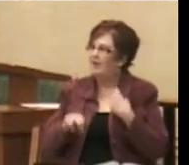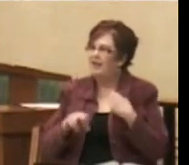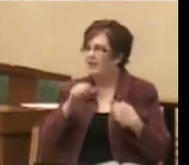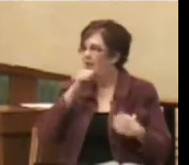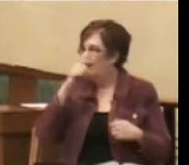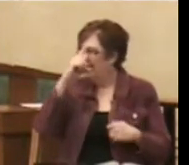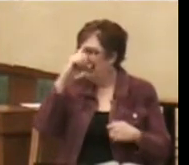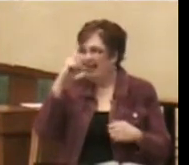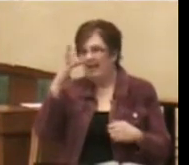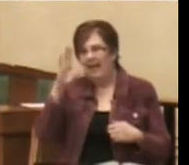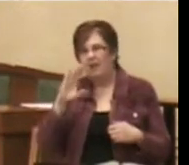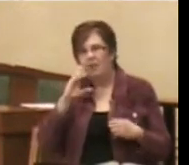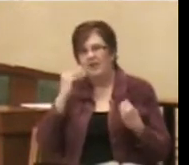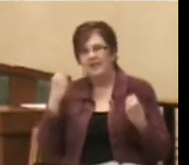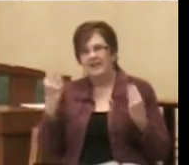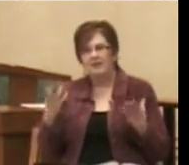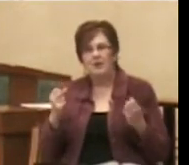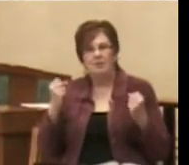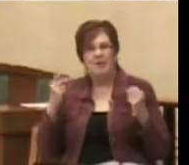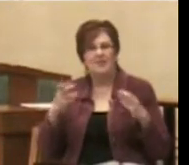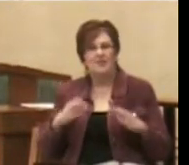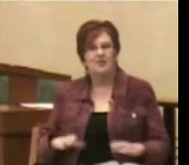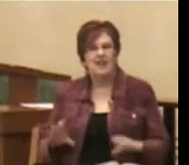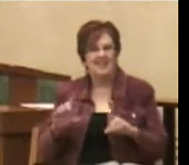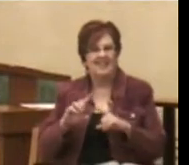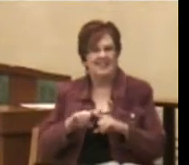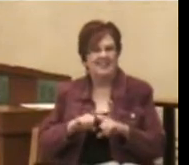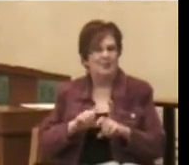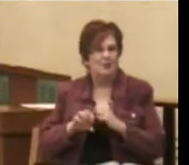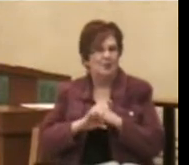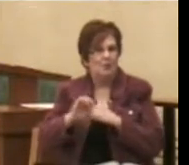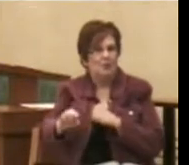God is going to give you many chances at longevity.